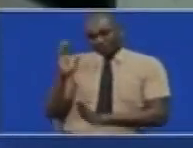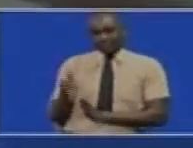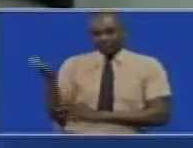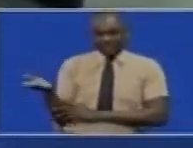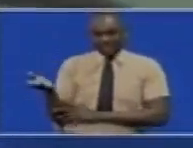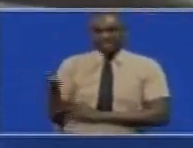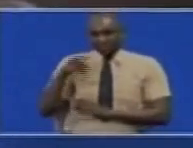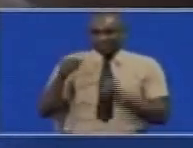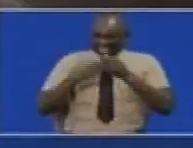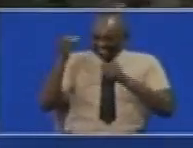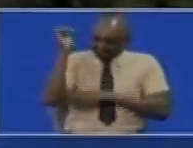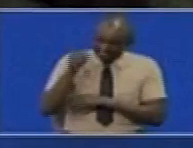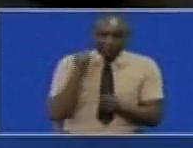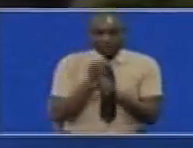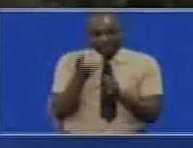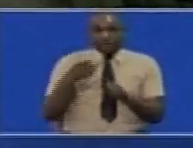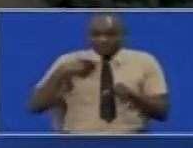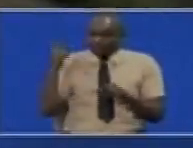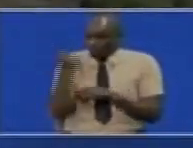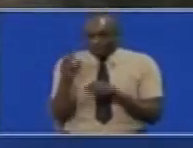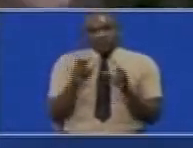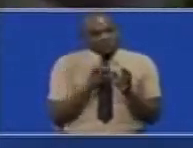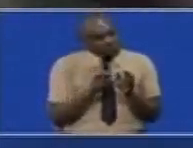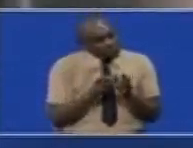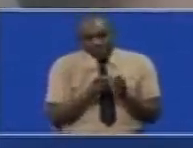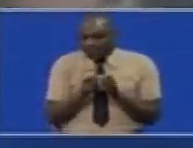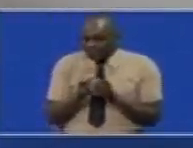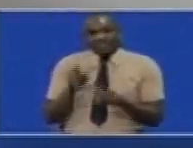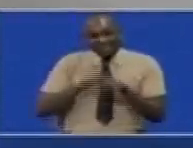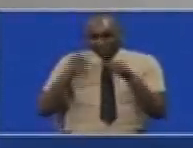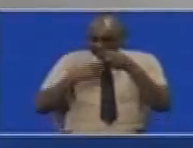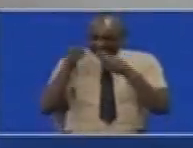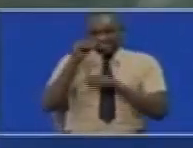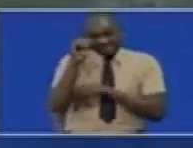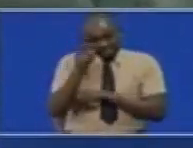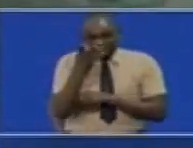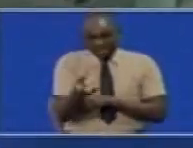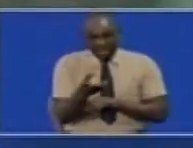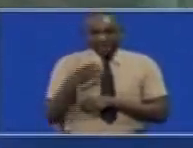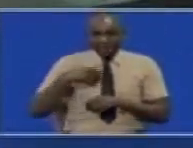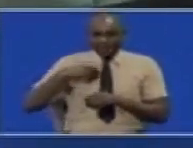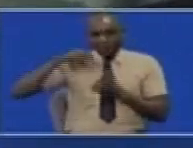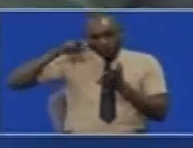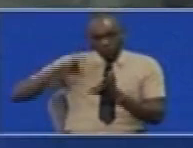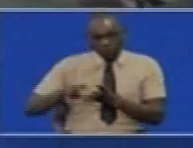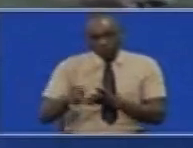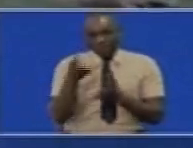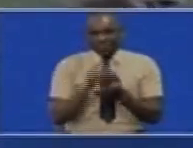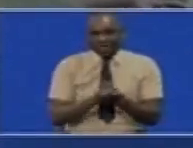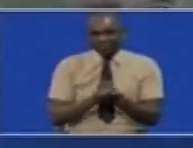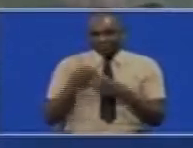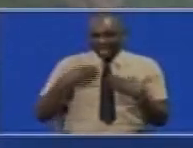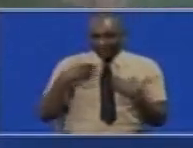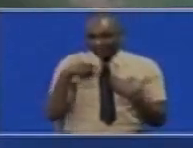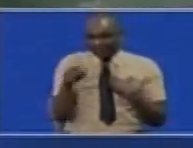instructor does 80% of the work while gravity takes care of the rest. After a 60-second freefall, the skydiver throws out a pilot